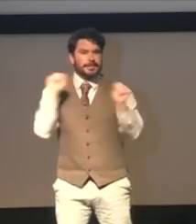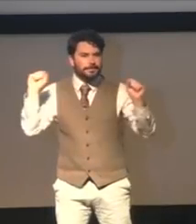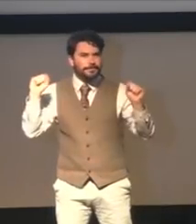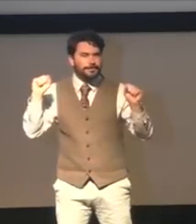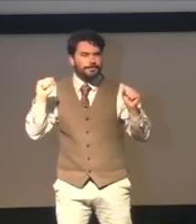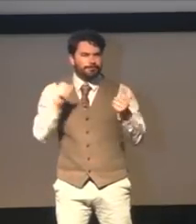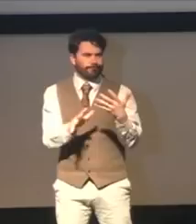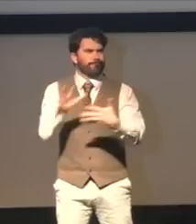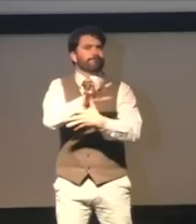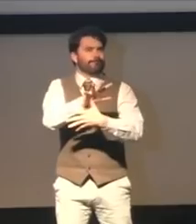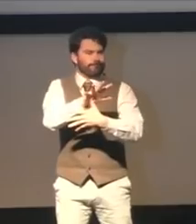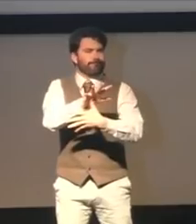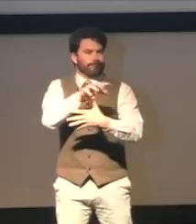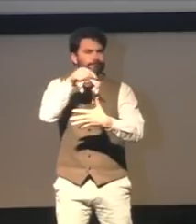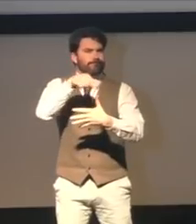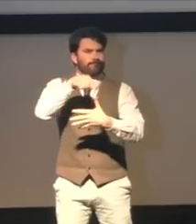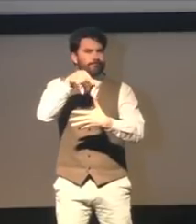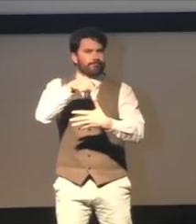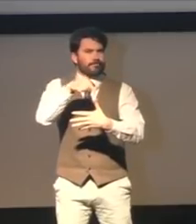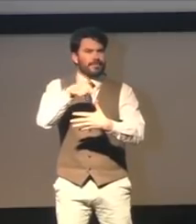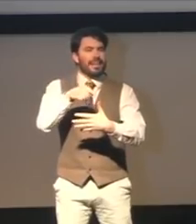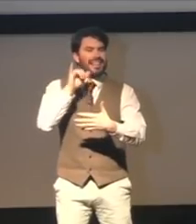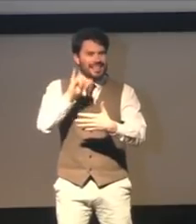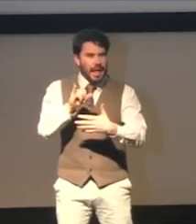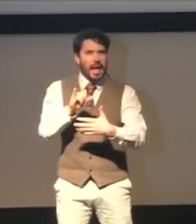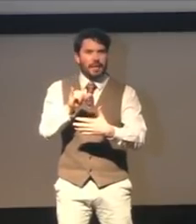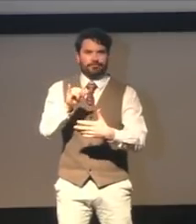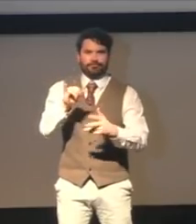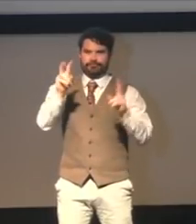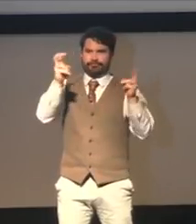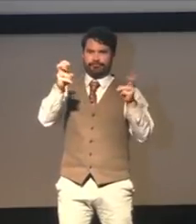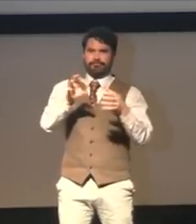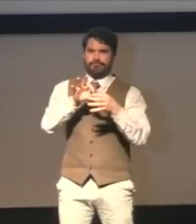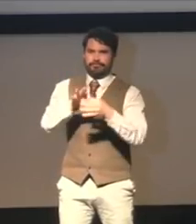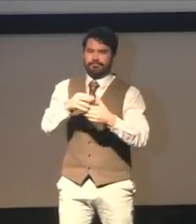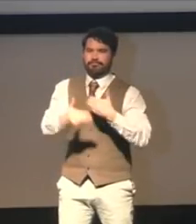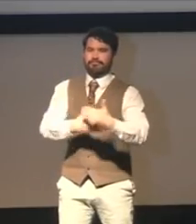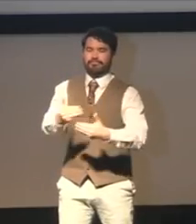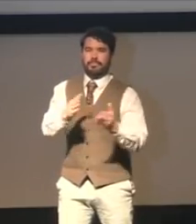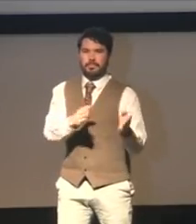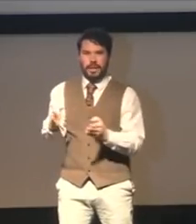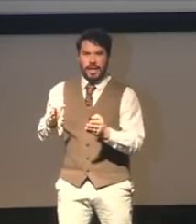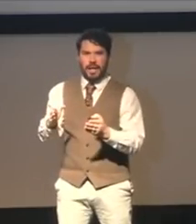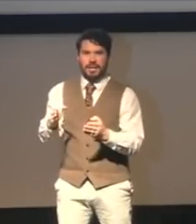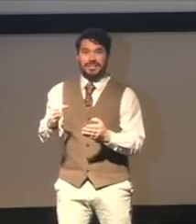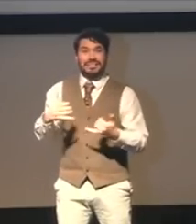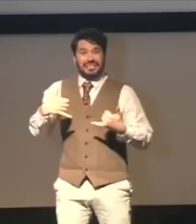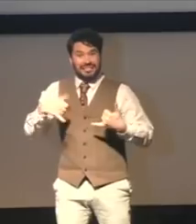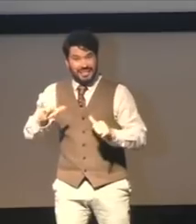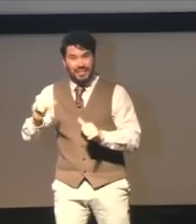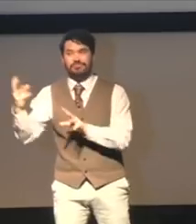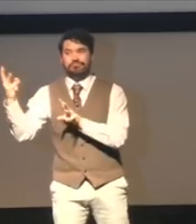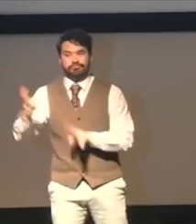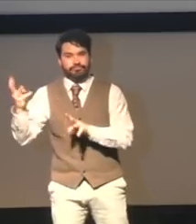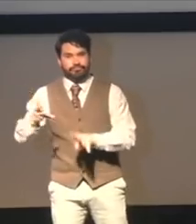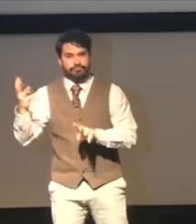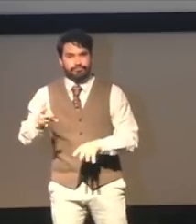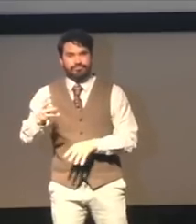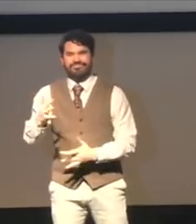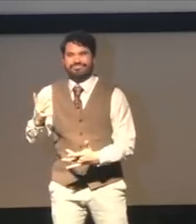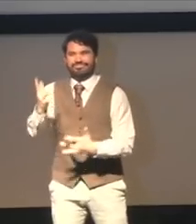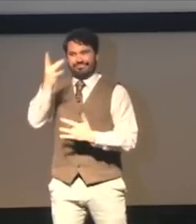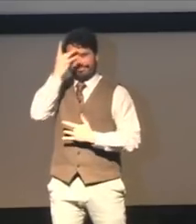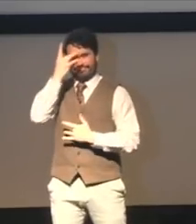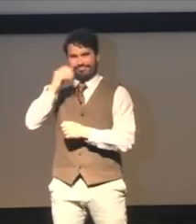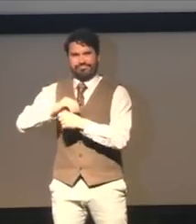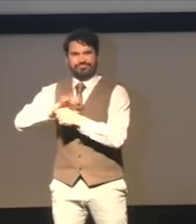new reality. We will have to maintain both access for COVID patients as well as for